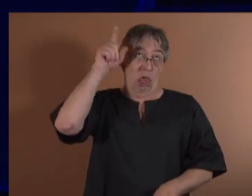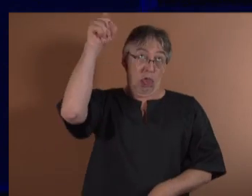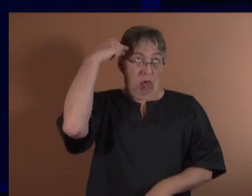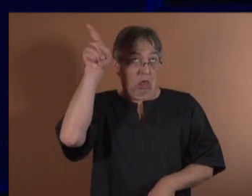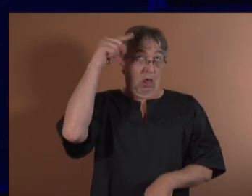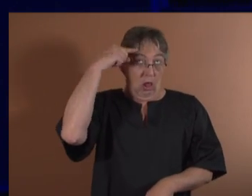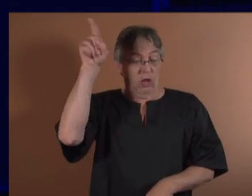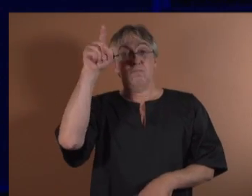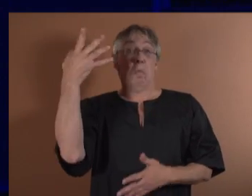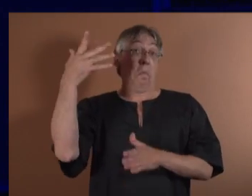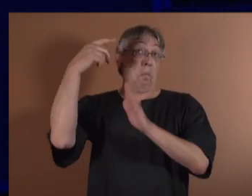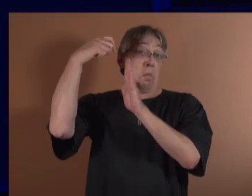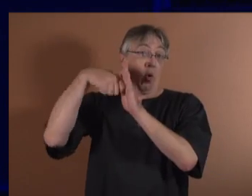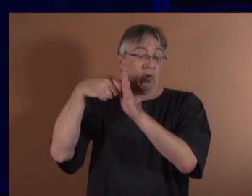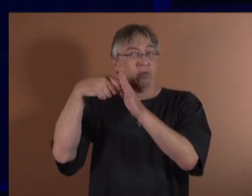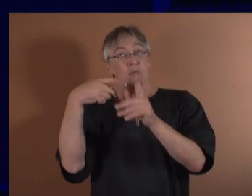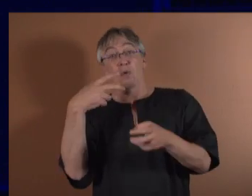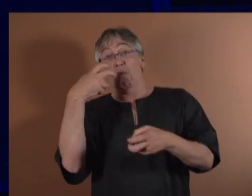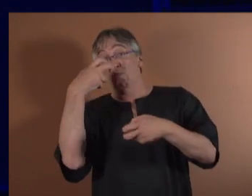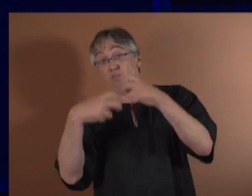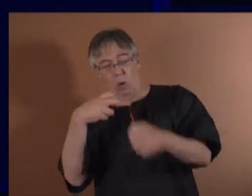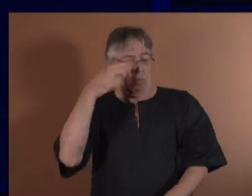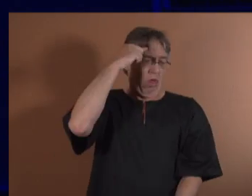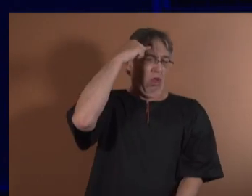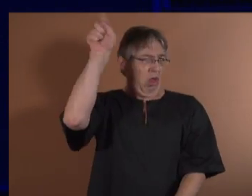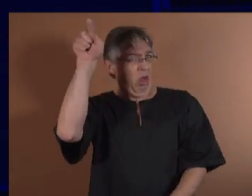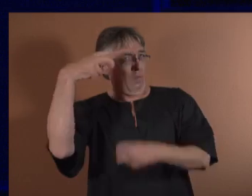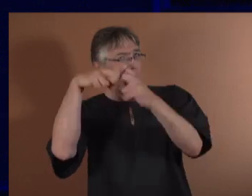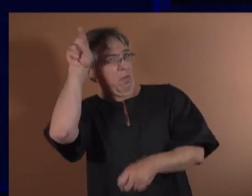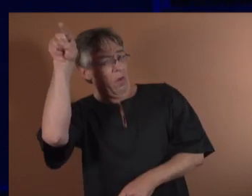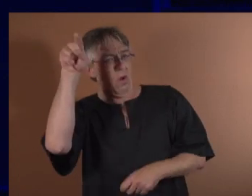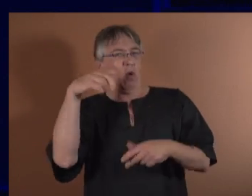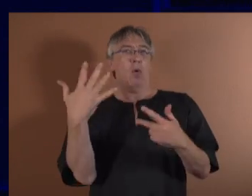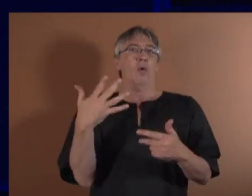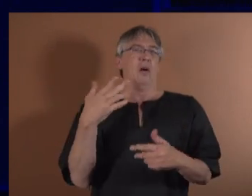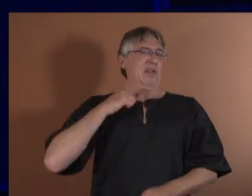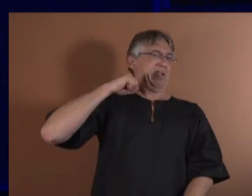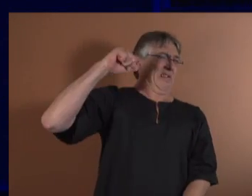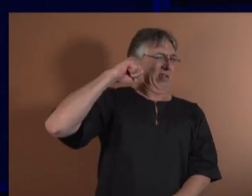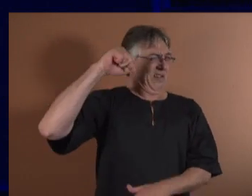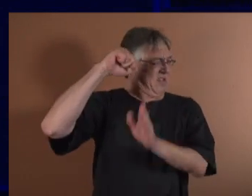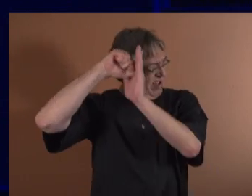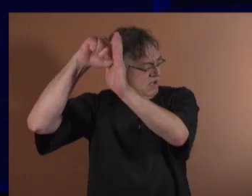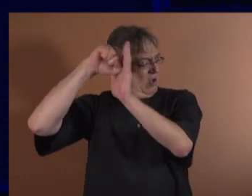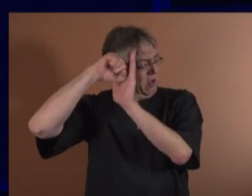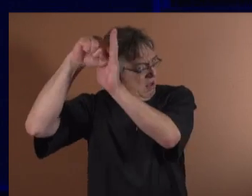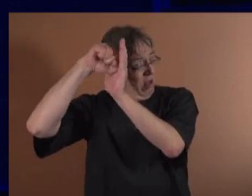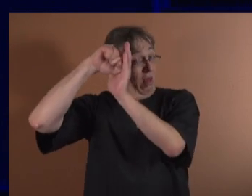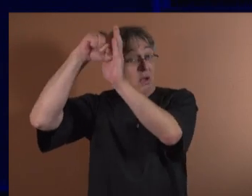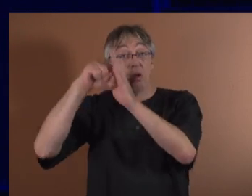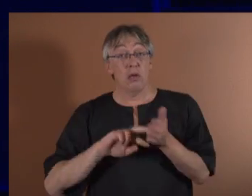some project, some problem, some situation coming at them. And they're just resisting hopping into it and thinking about